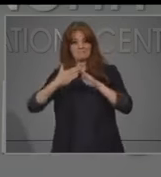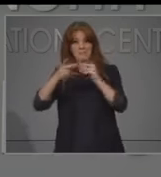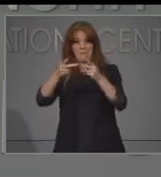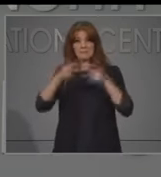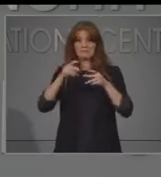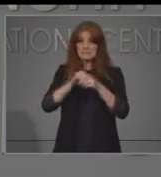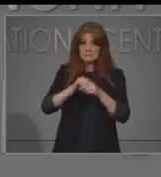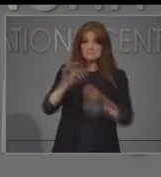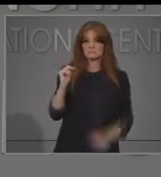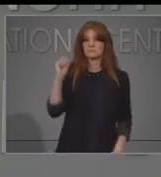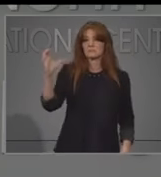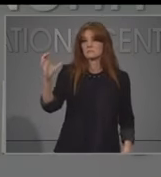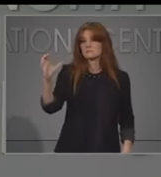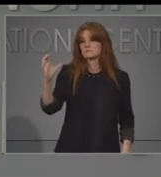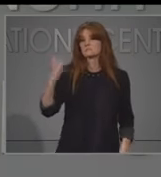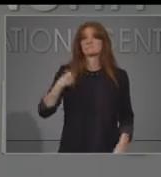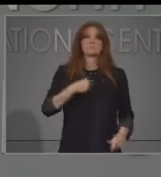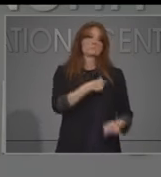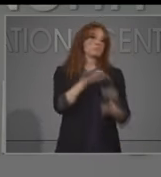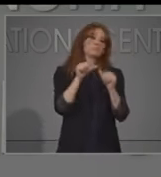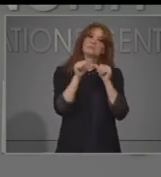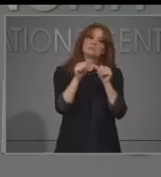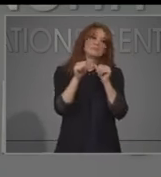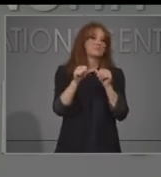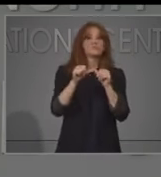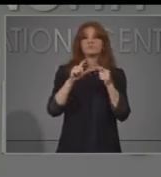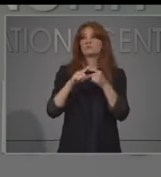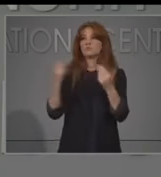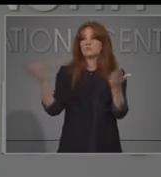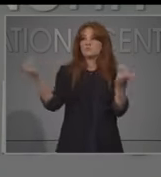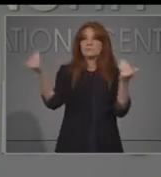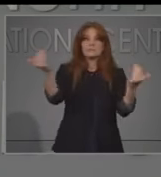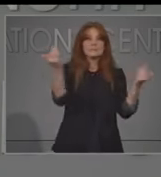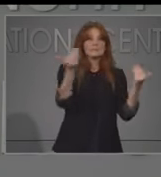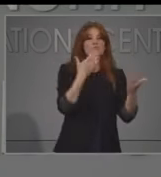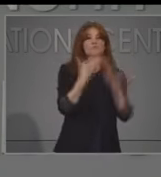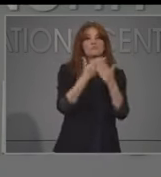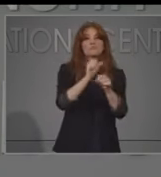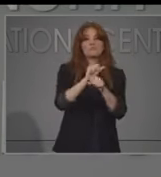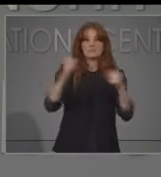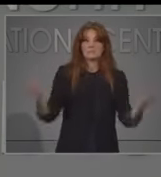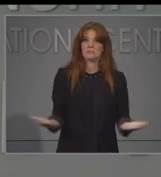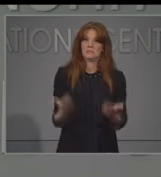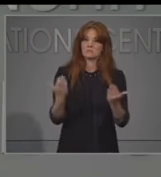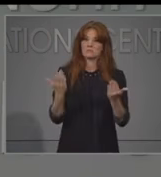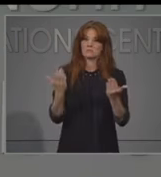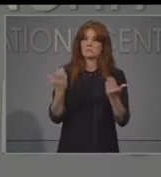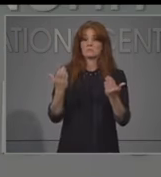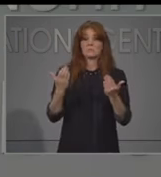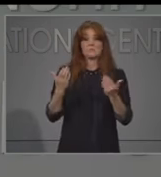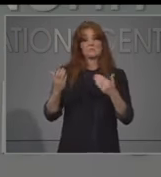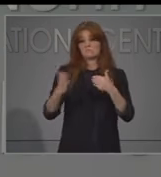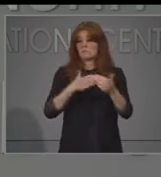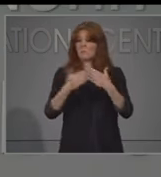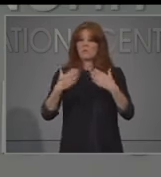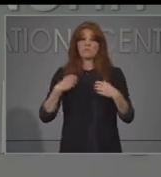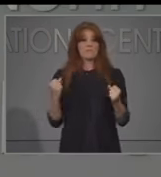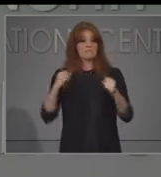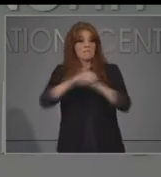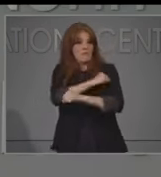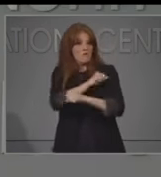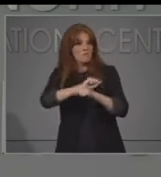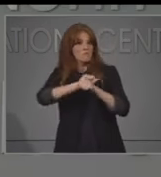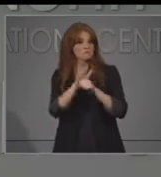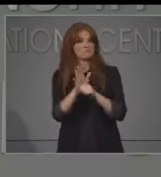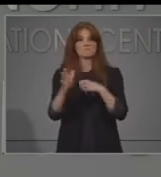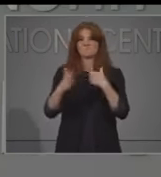state. And we'll continue to bring and keep good jobs here in North Carolina, even as we battle this virus